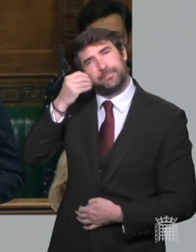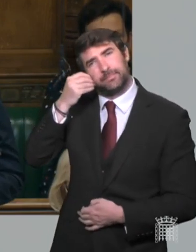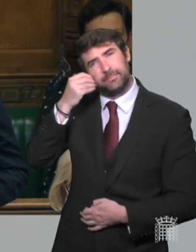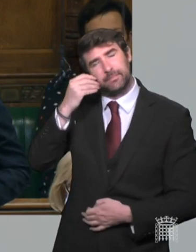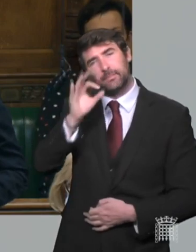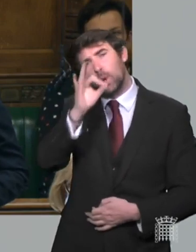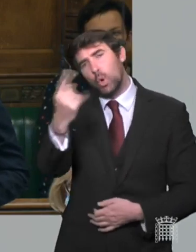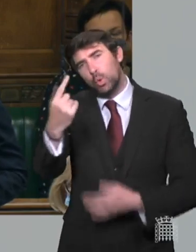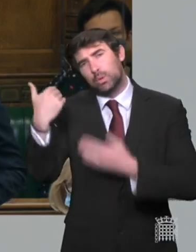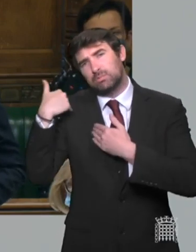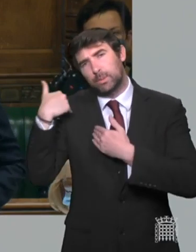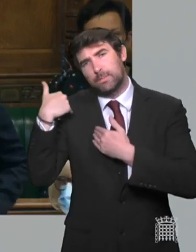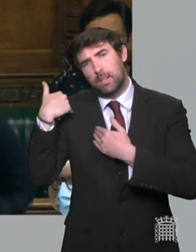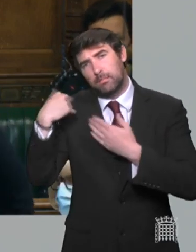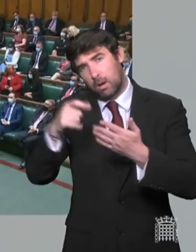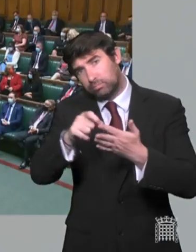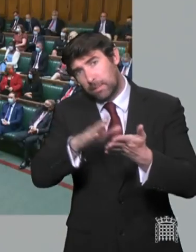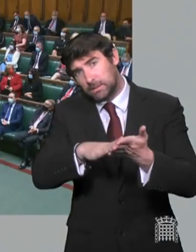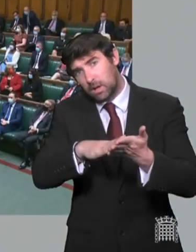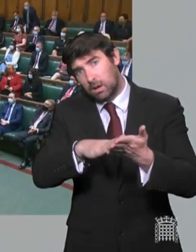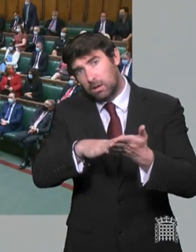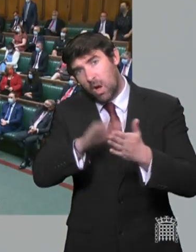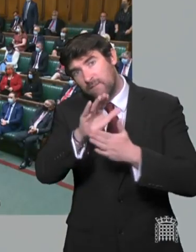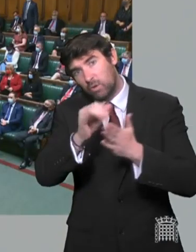who's responsible for this scam?